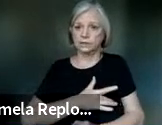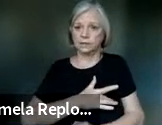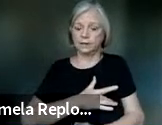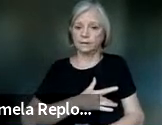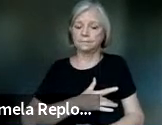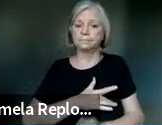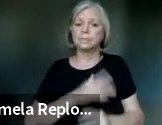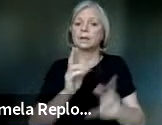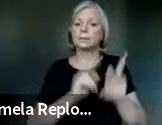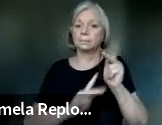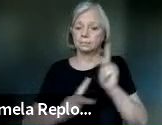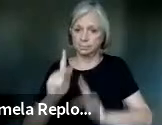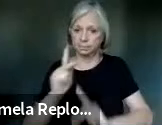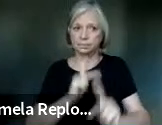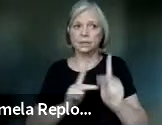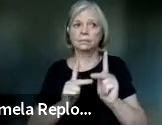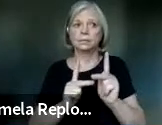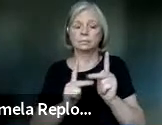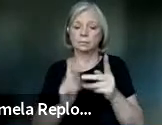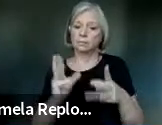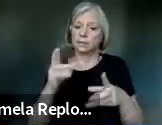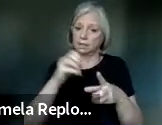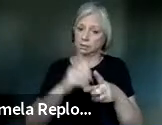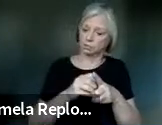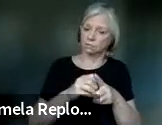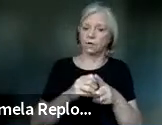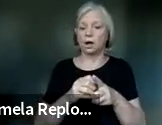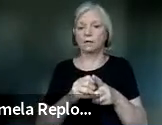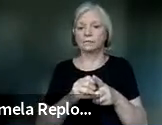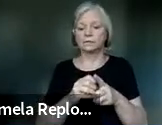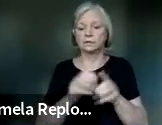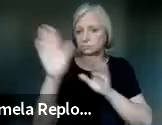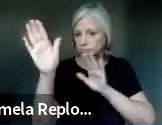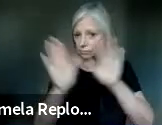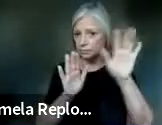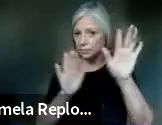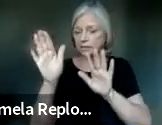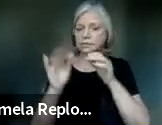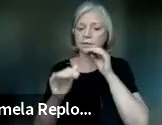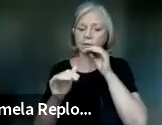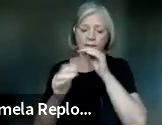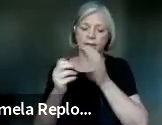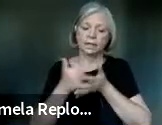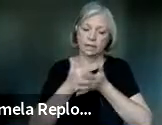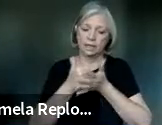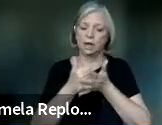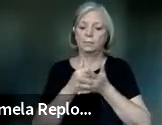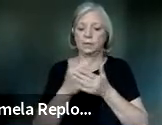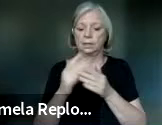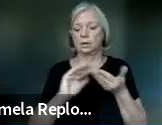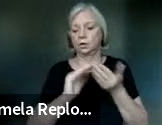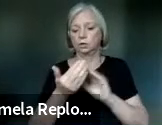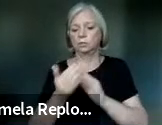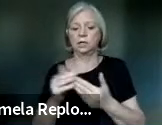and participating in these conversations and really supporting the health of our community members.